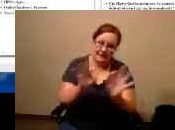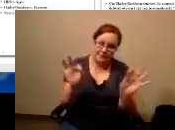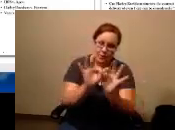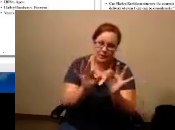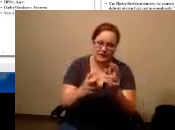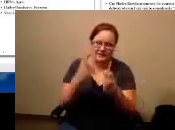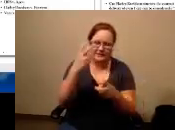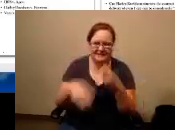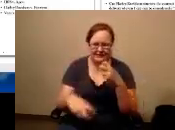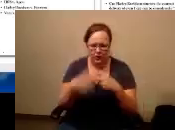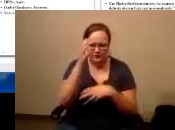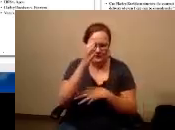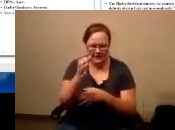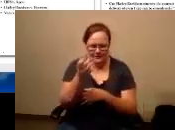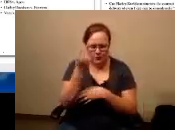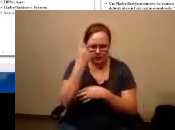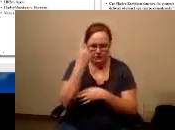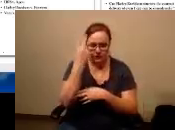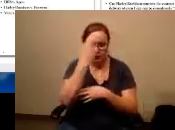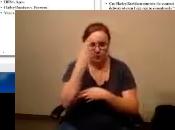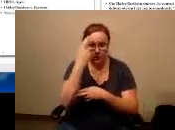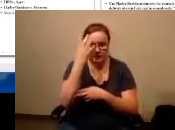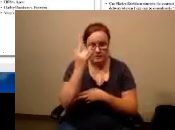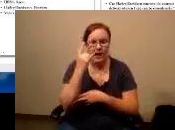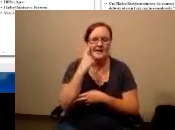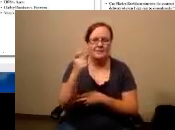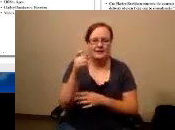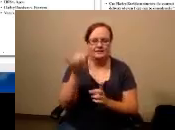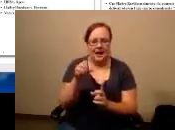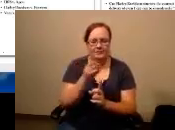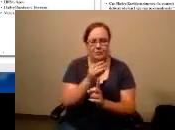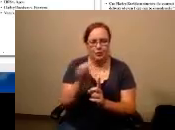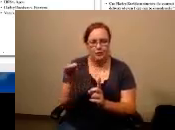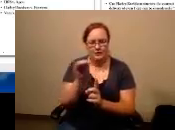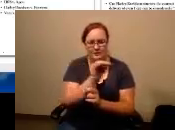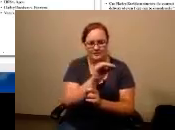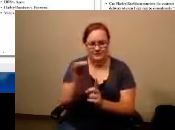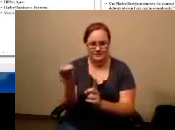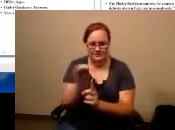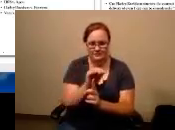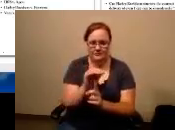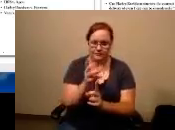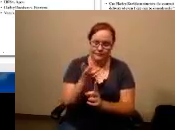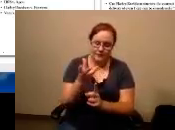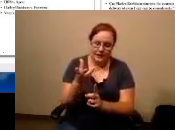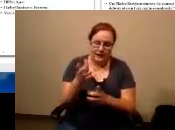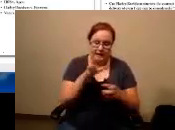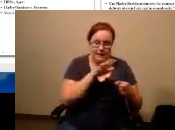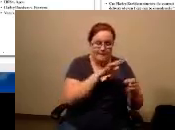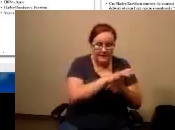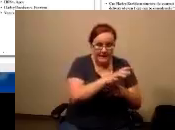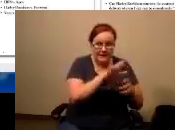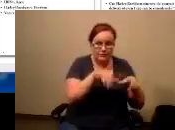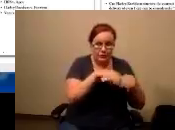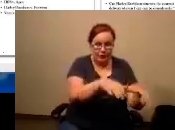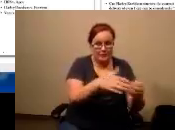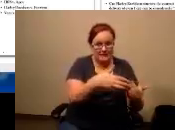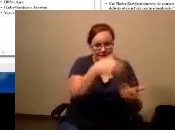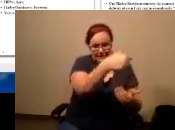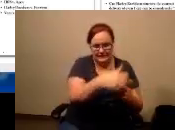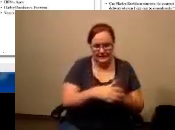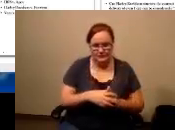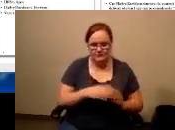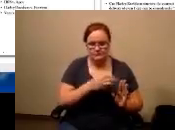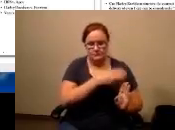slide. And the reason is because it's a moving target. Complete performance is pretty easy. Substantial performance, here's